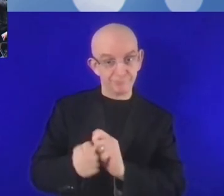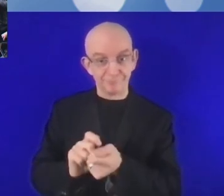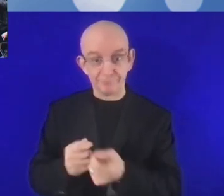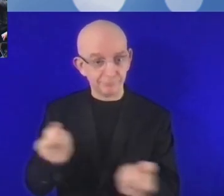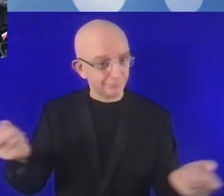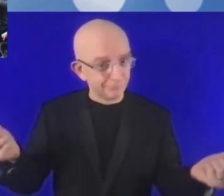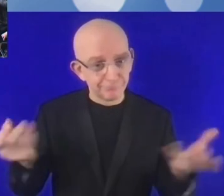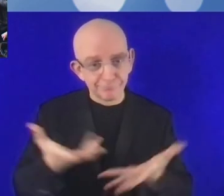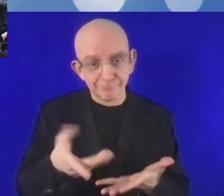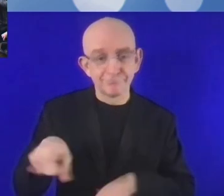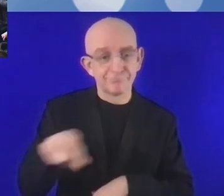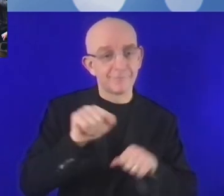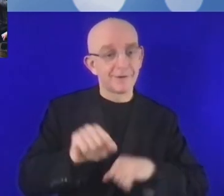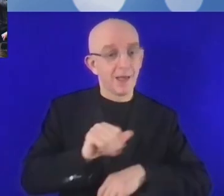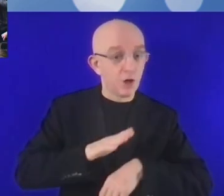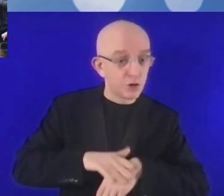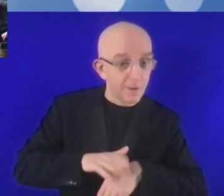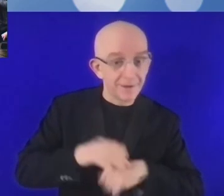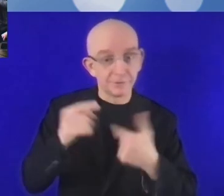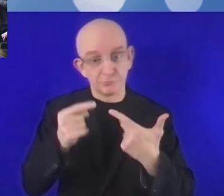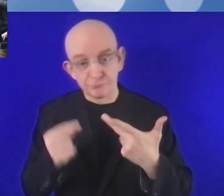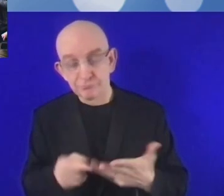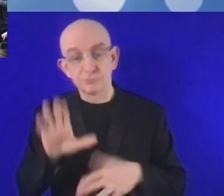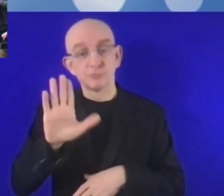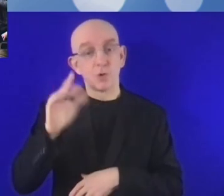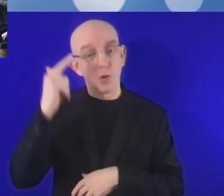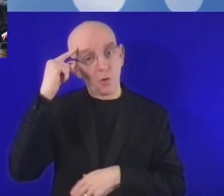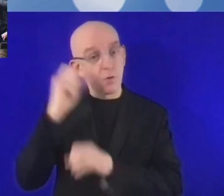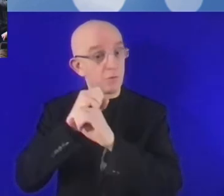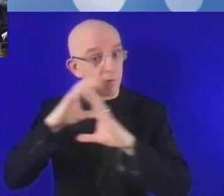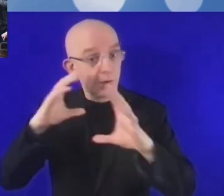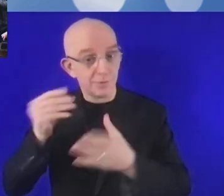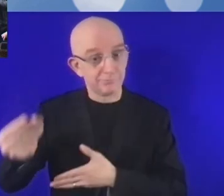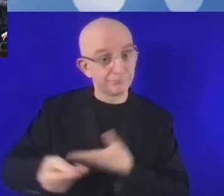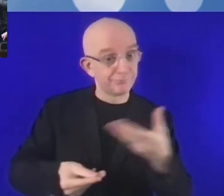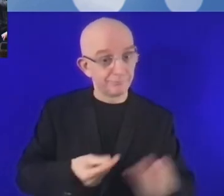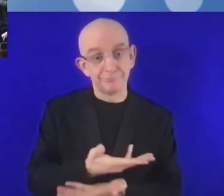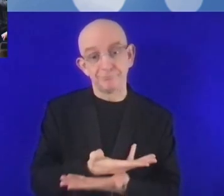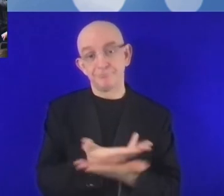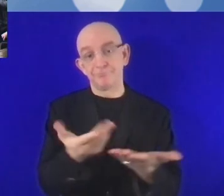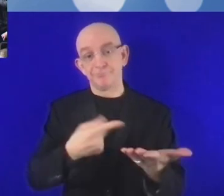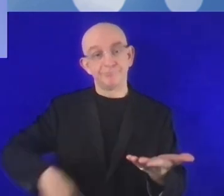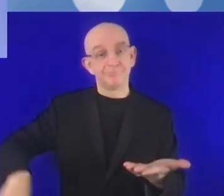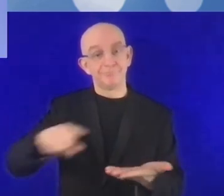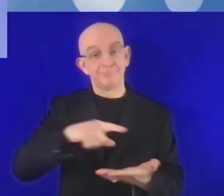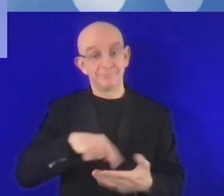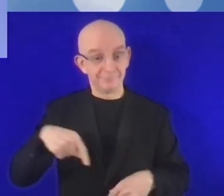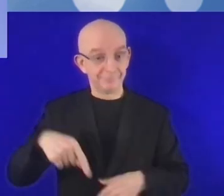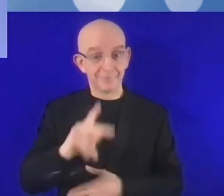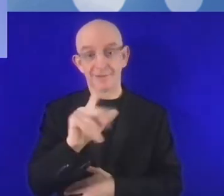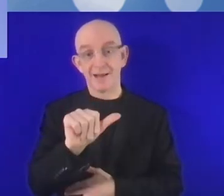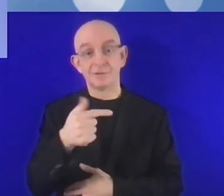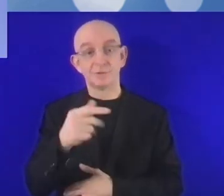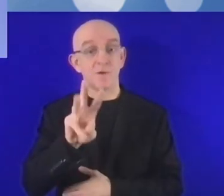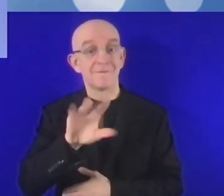in Katowice, in the International Congress Center, and all those who are with us online. Thank you for your attention, for being with